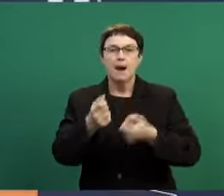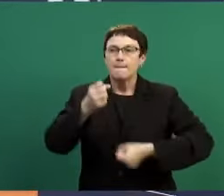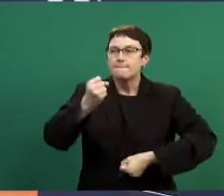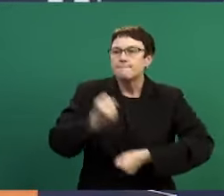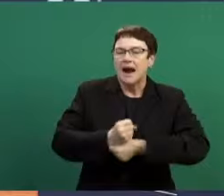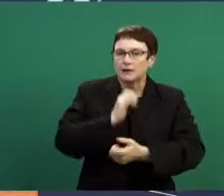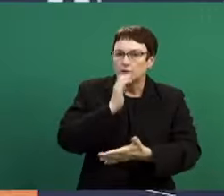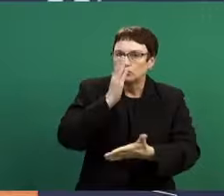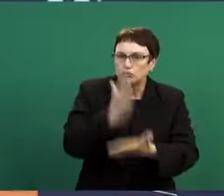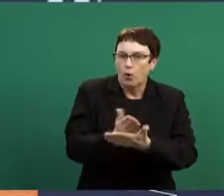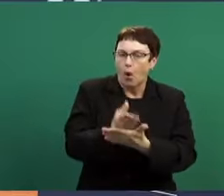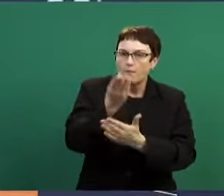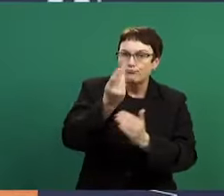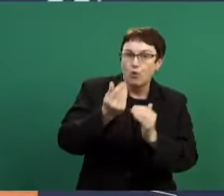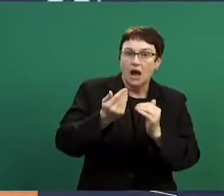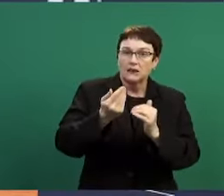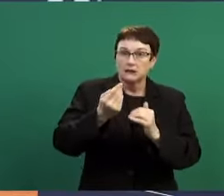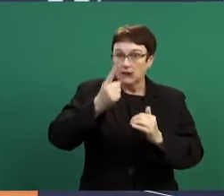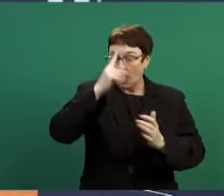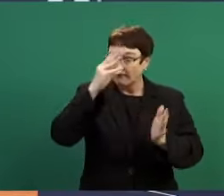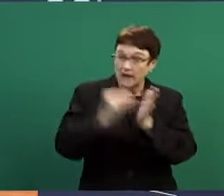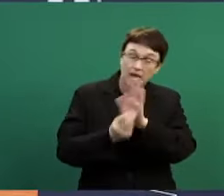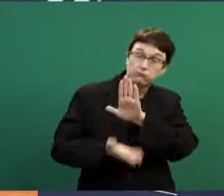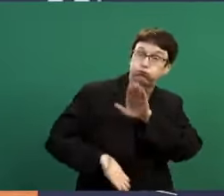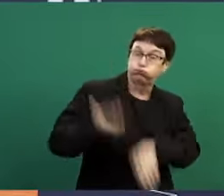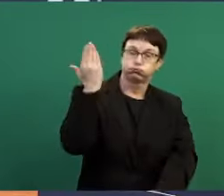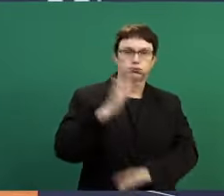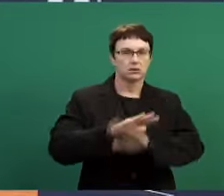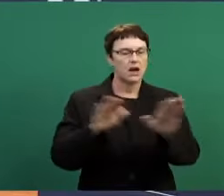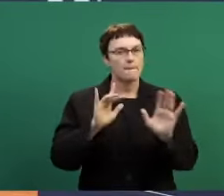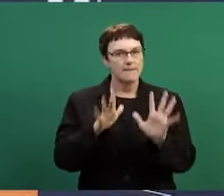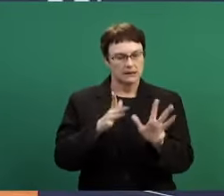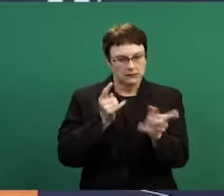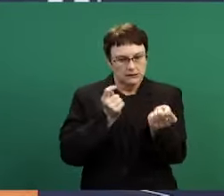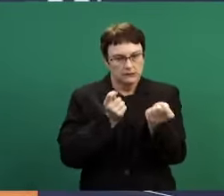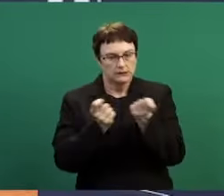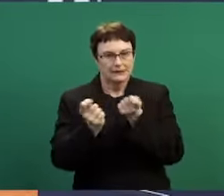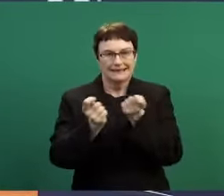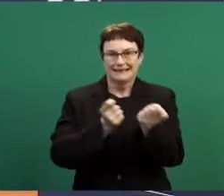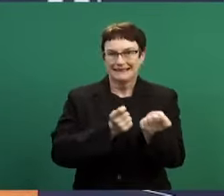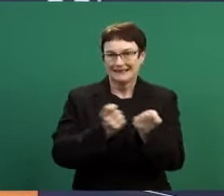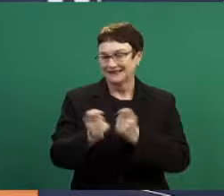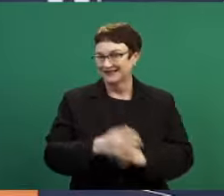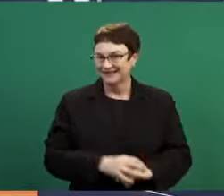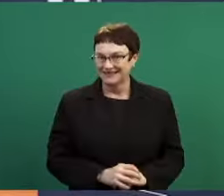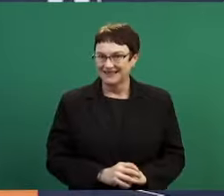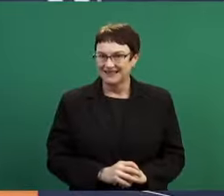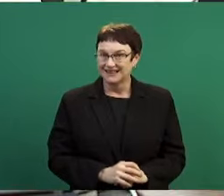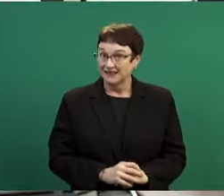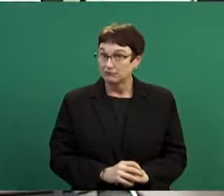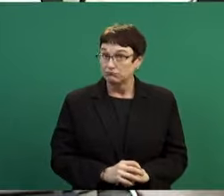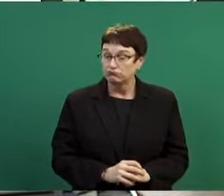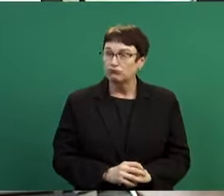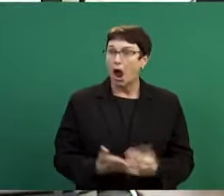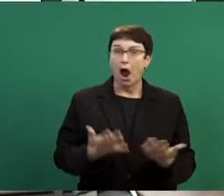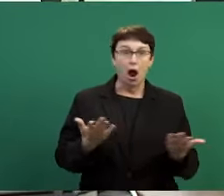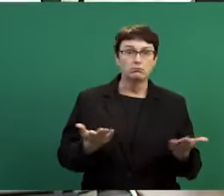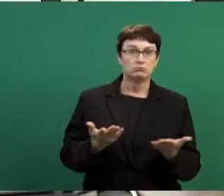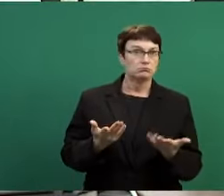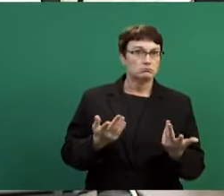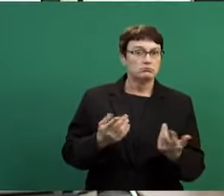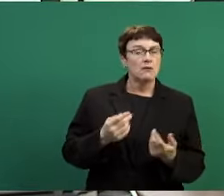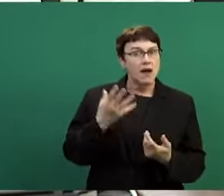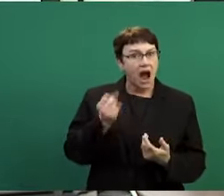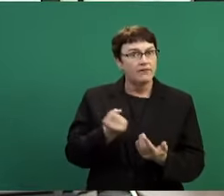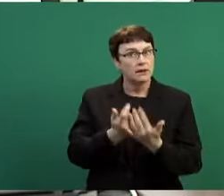manner. And you know, all those economists, you must know, they are actually paid fairly well. And they are paid